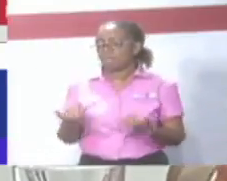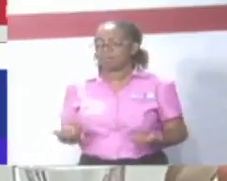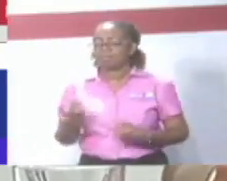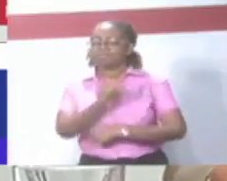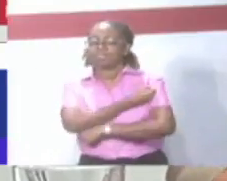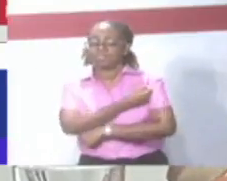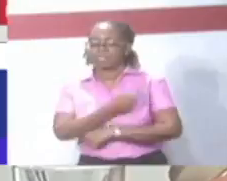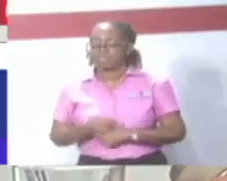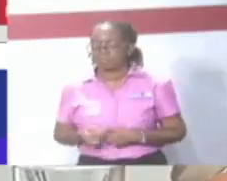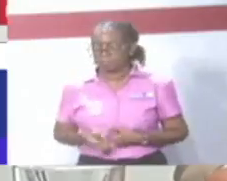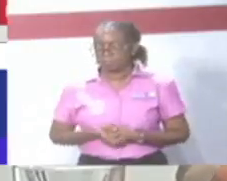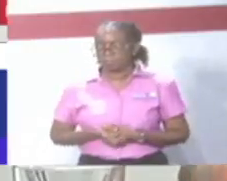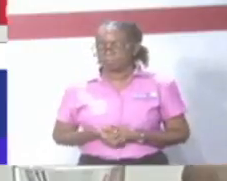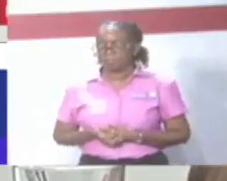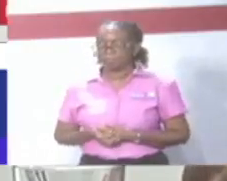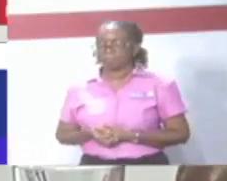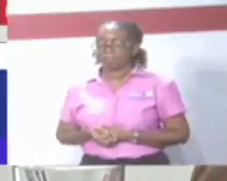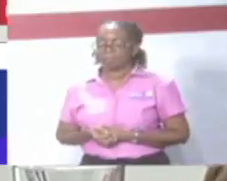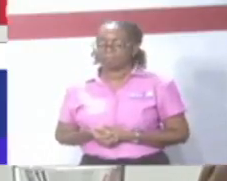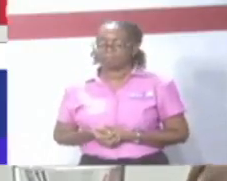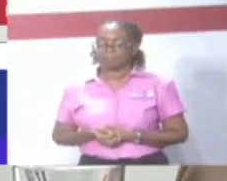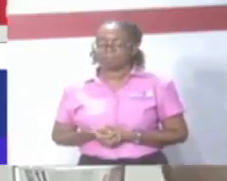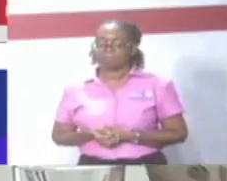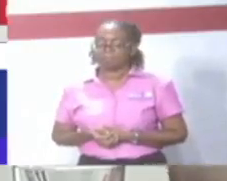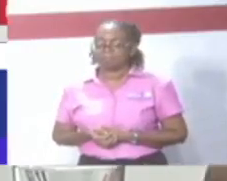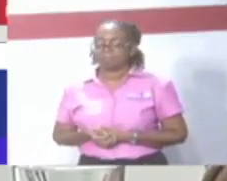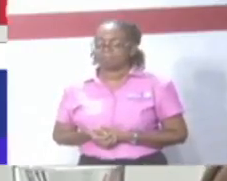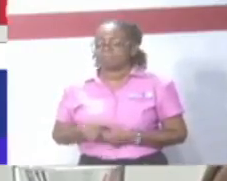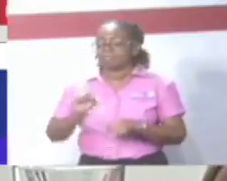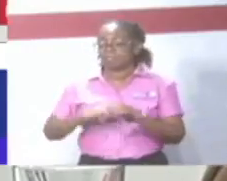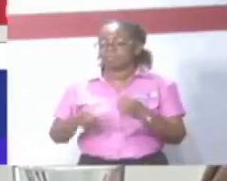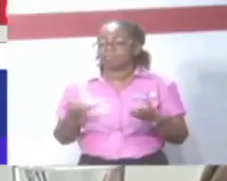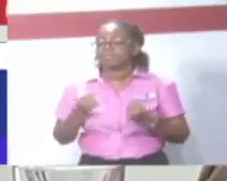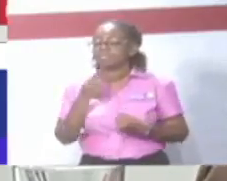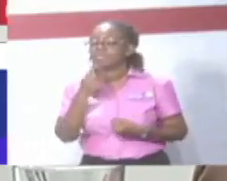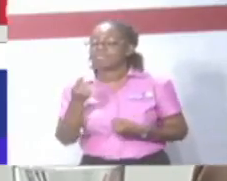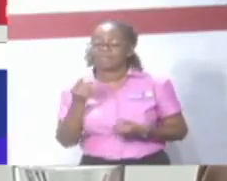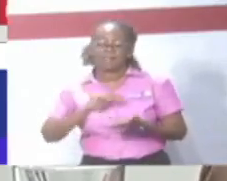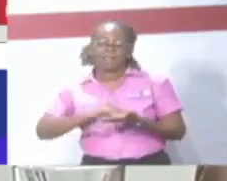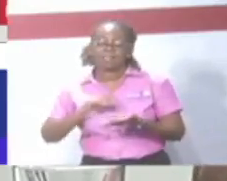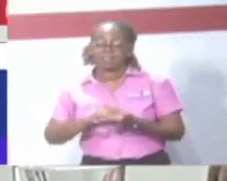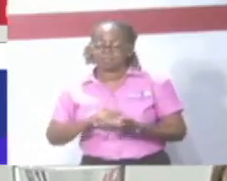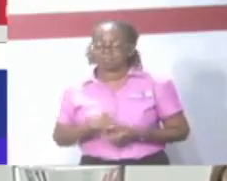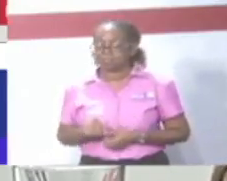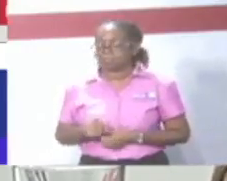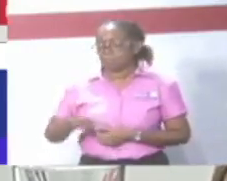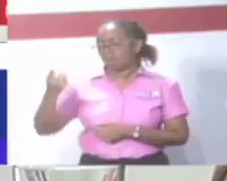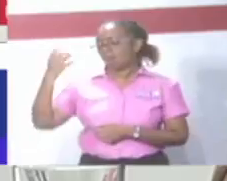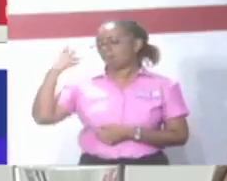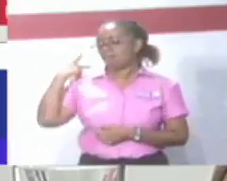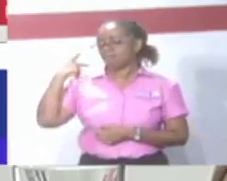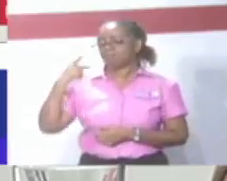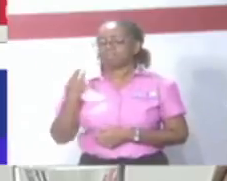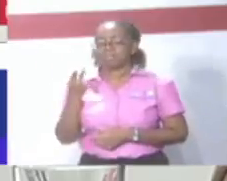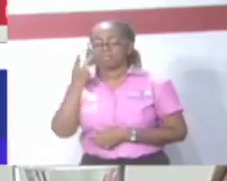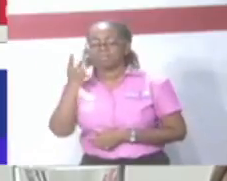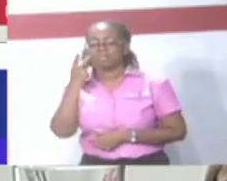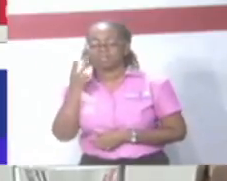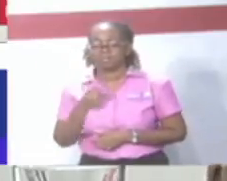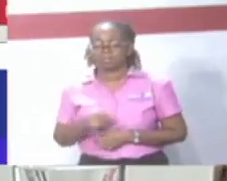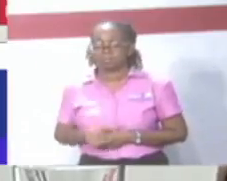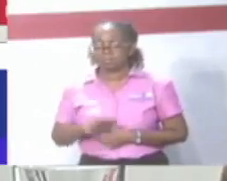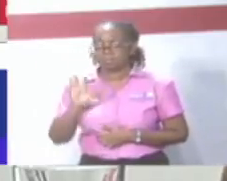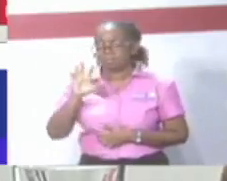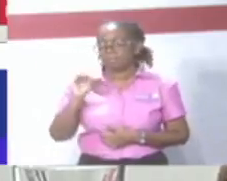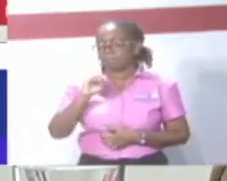we ought to be going. So just to recap before I get into my slides, we saw a 50% increase,